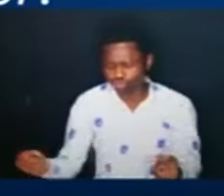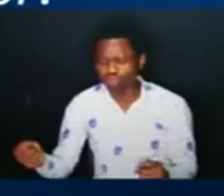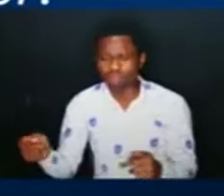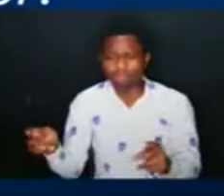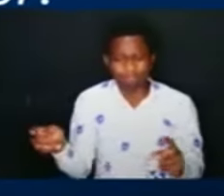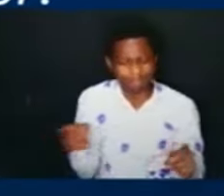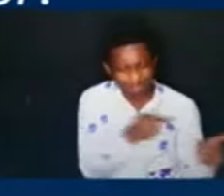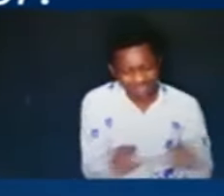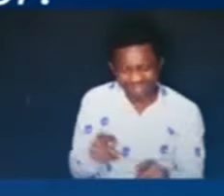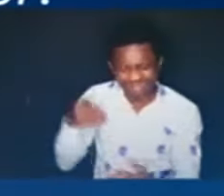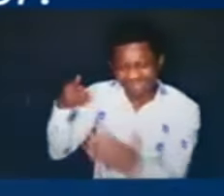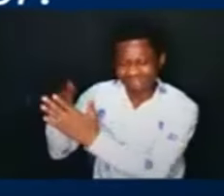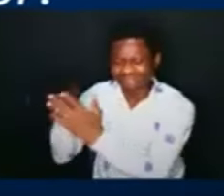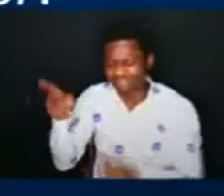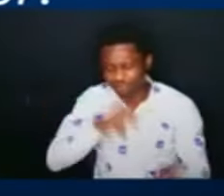his anointed will